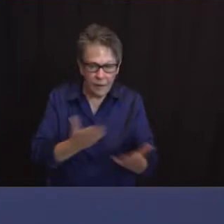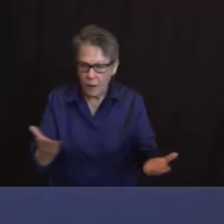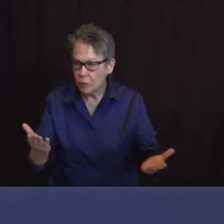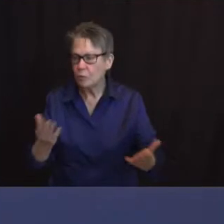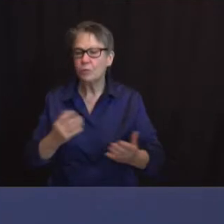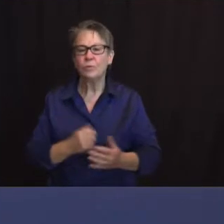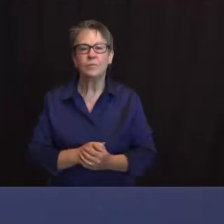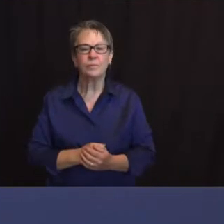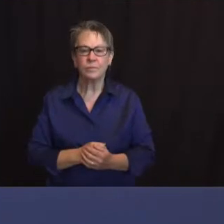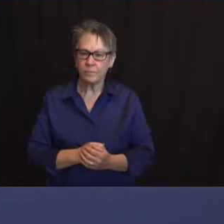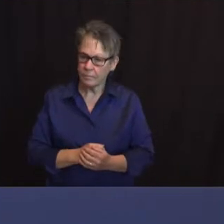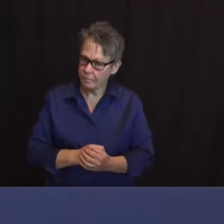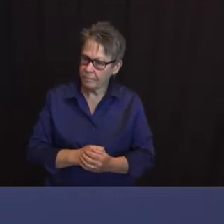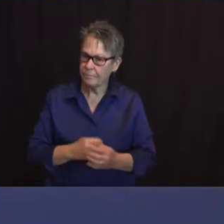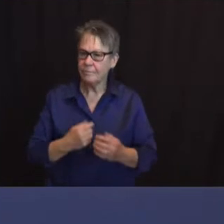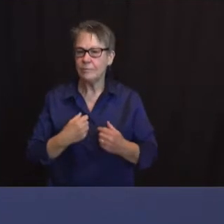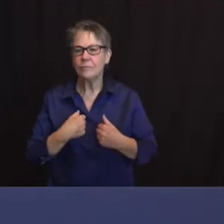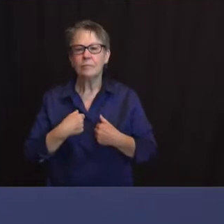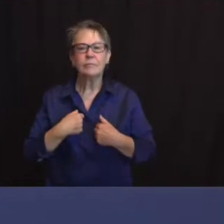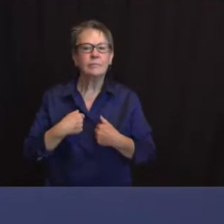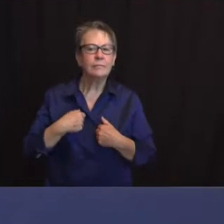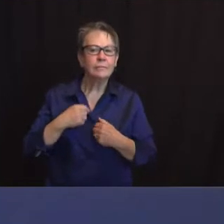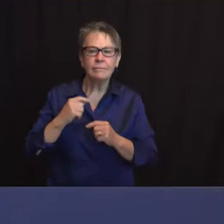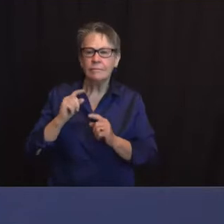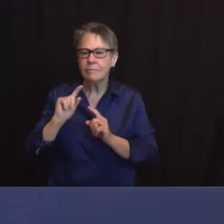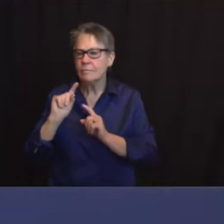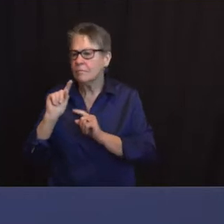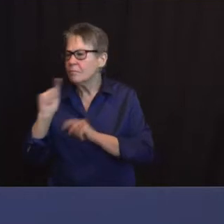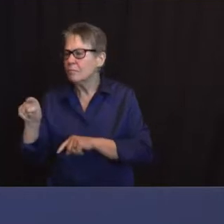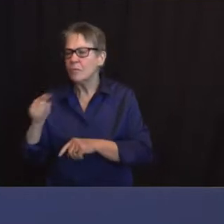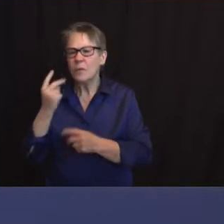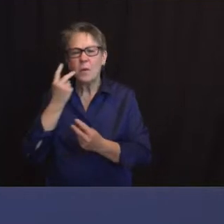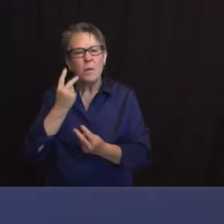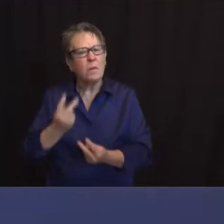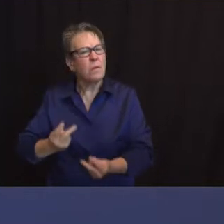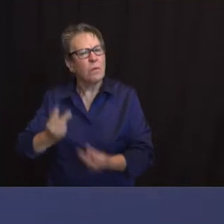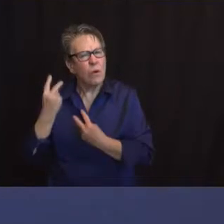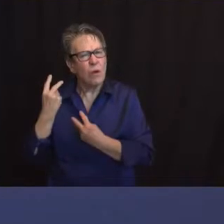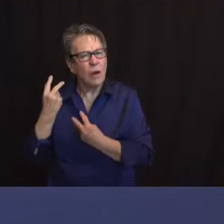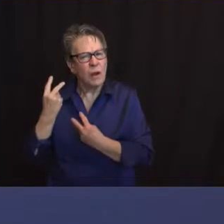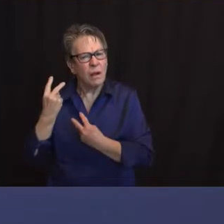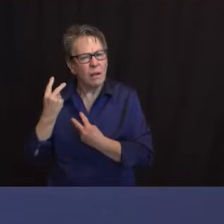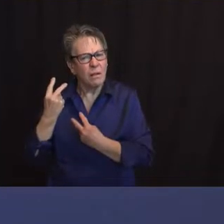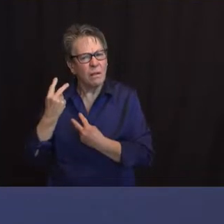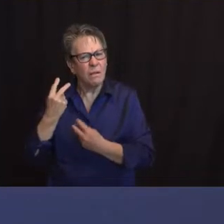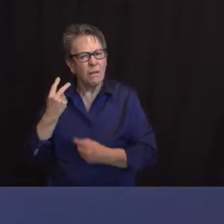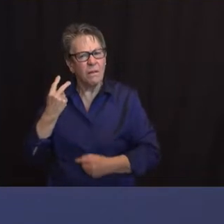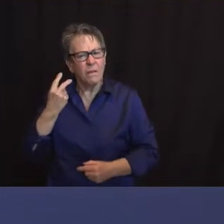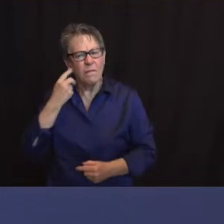for Middlesex County Commissioner Kenny Armwood in Piscataway, and it was an incredible